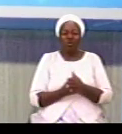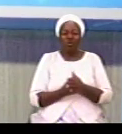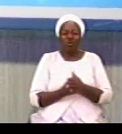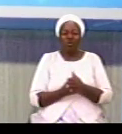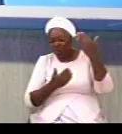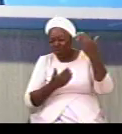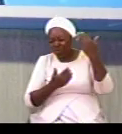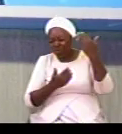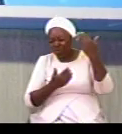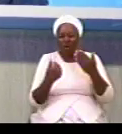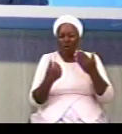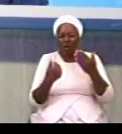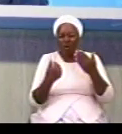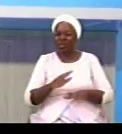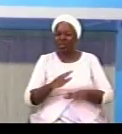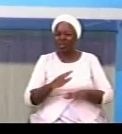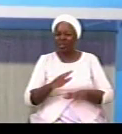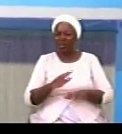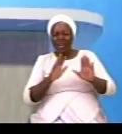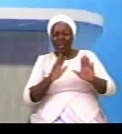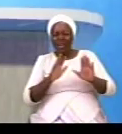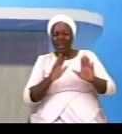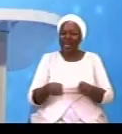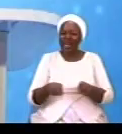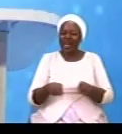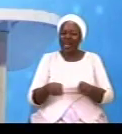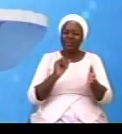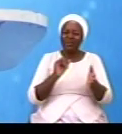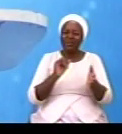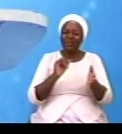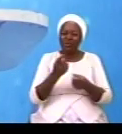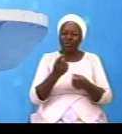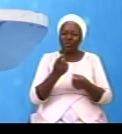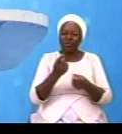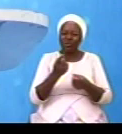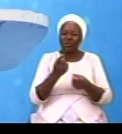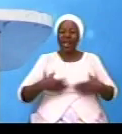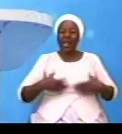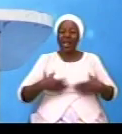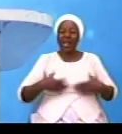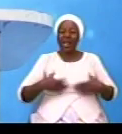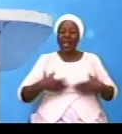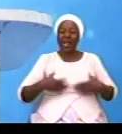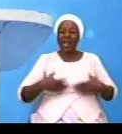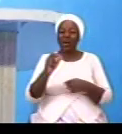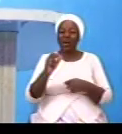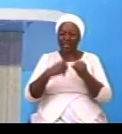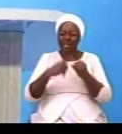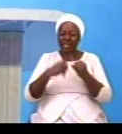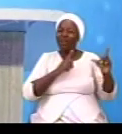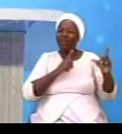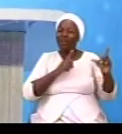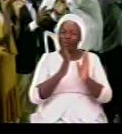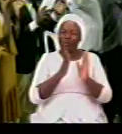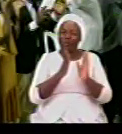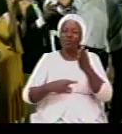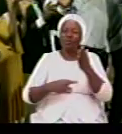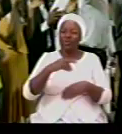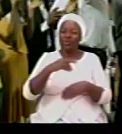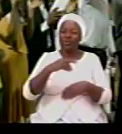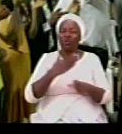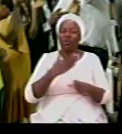is coming to an end, Lord, I pray, restore total health to everyone in Jesus'